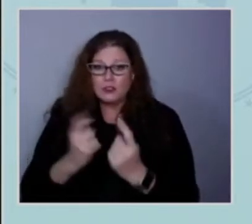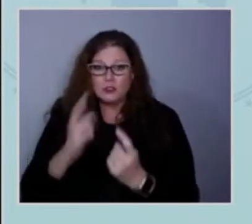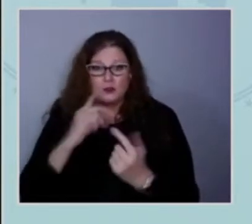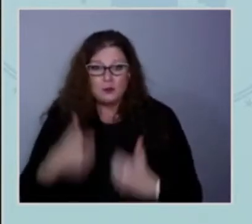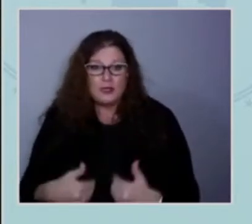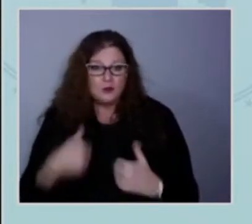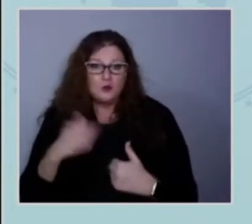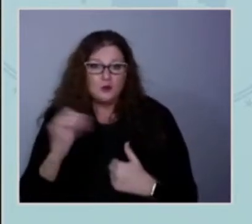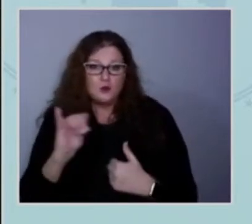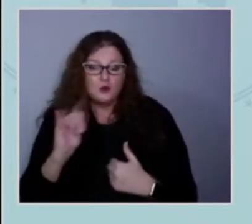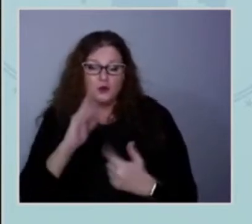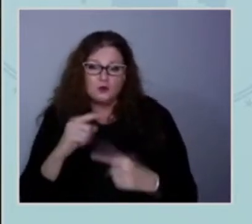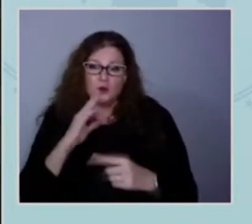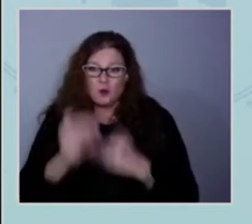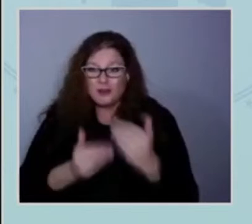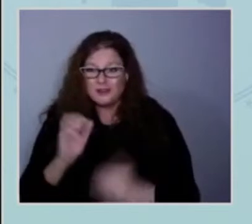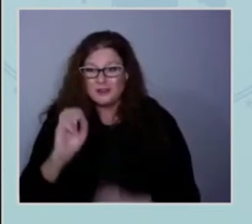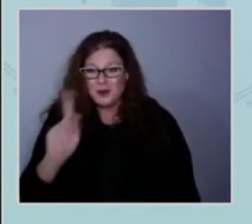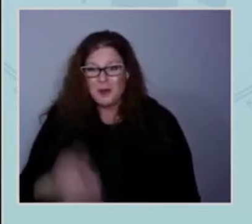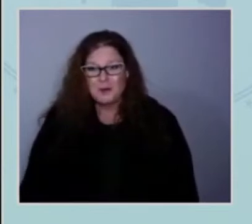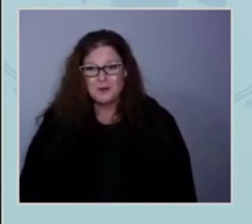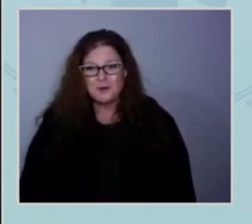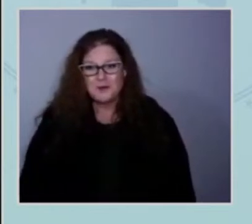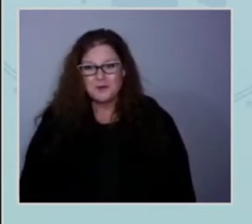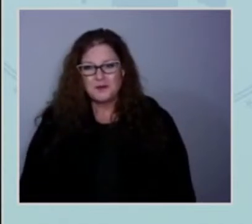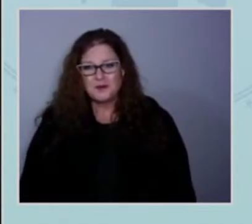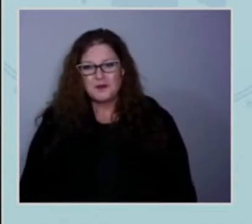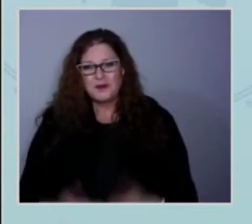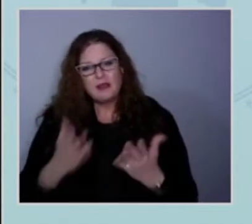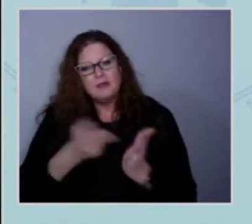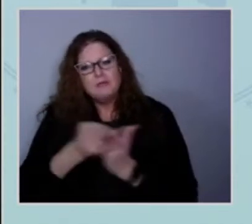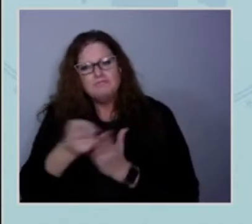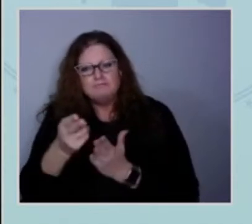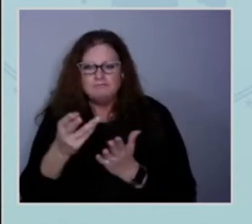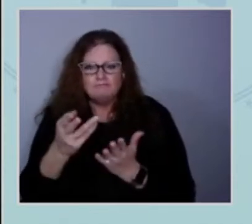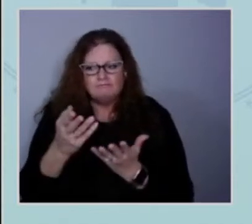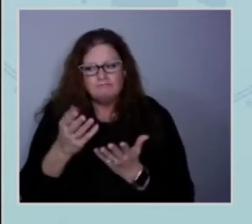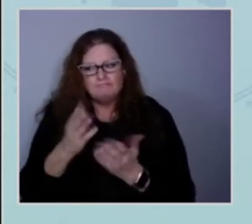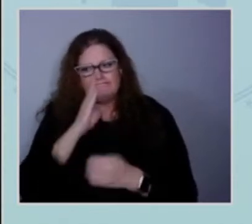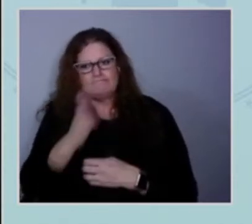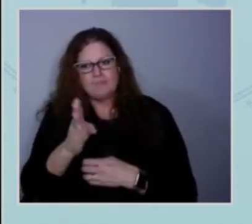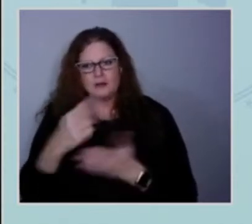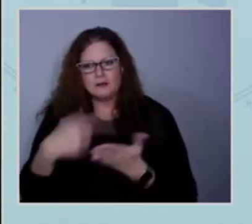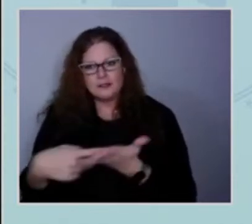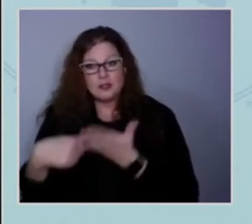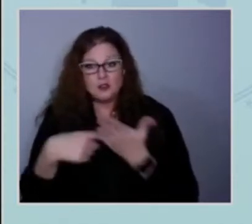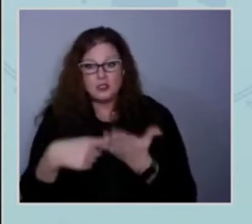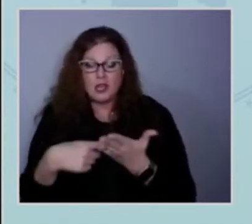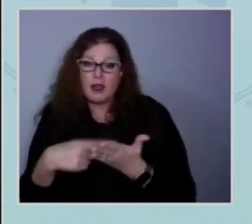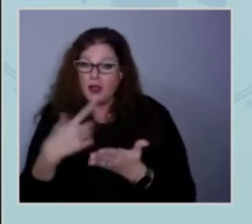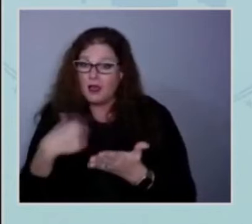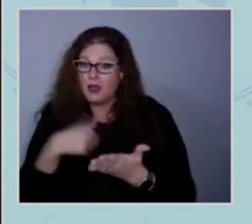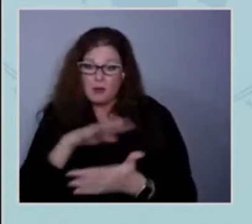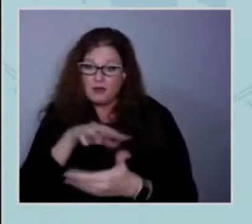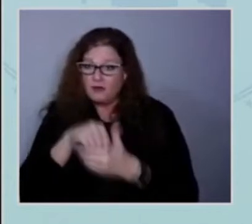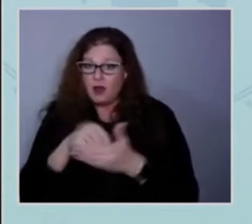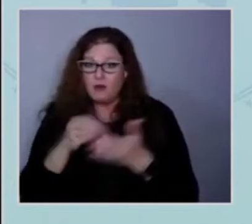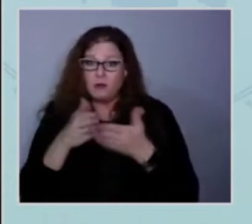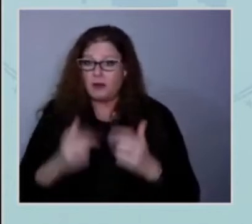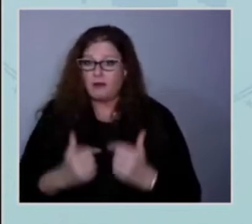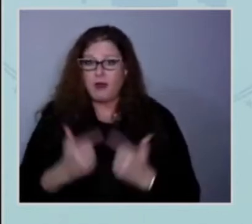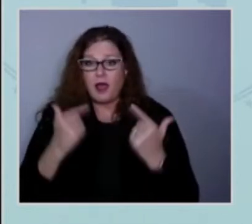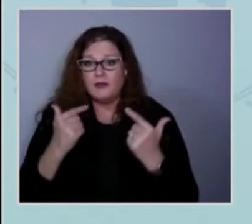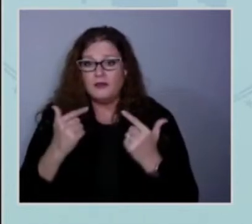finish, maybe ask you some questions. And you all can ask me questions as well in the process here, okay? But let's just have a candid